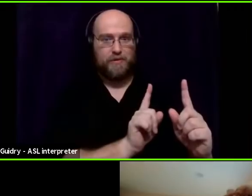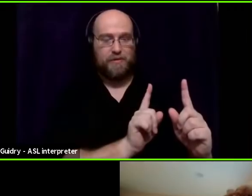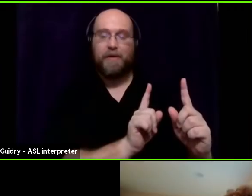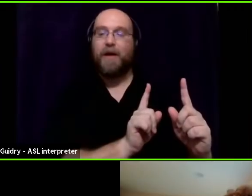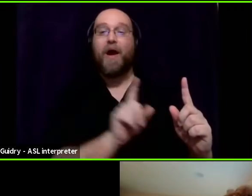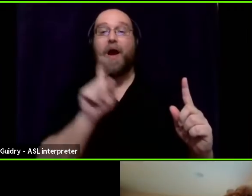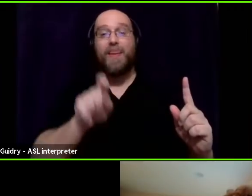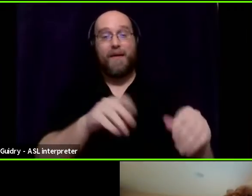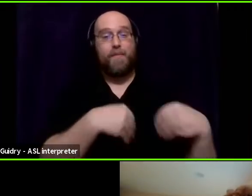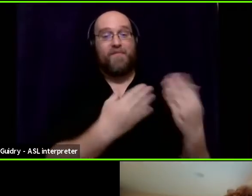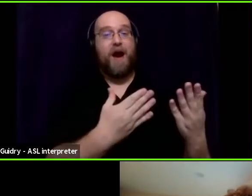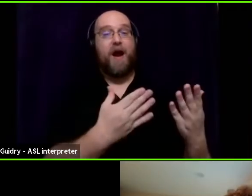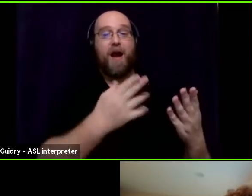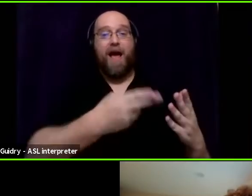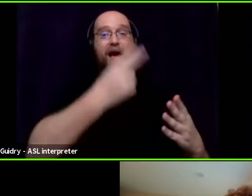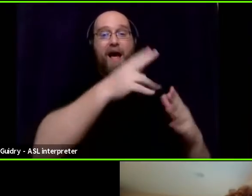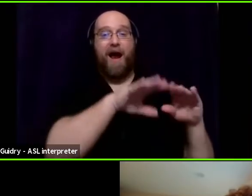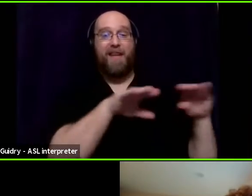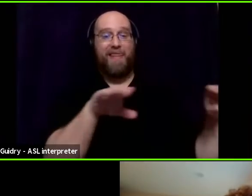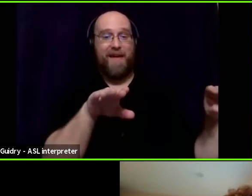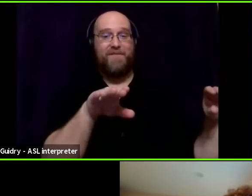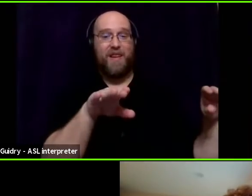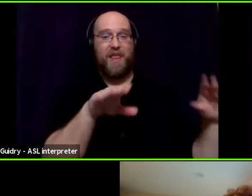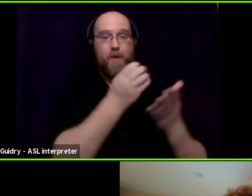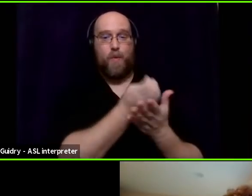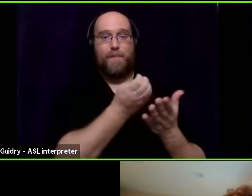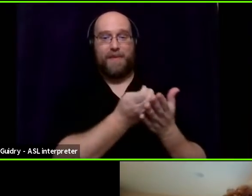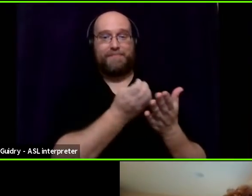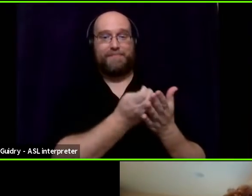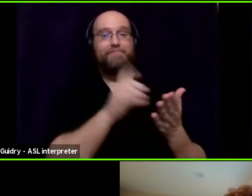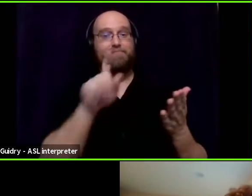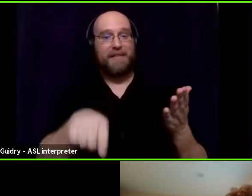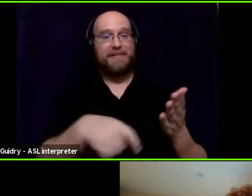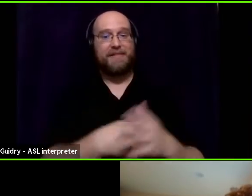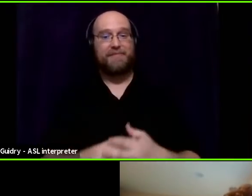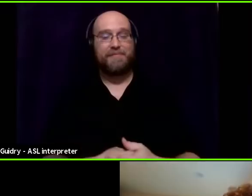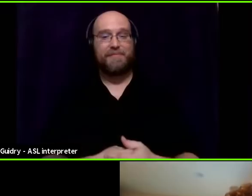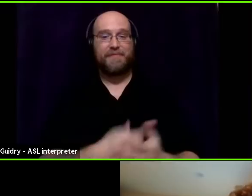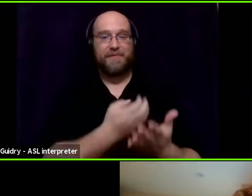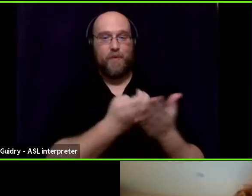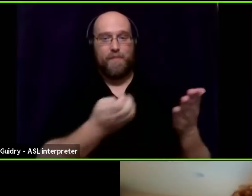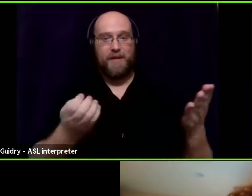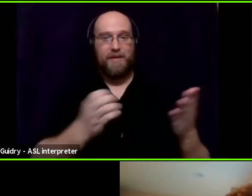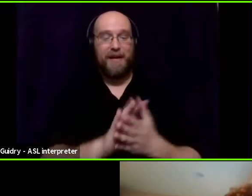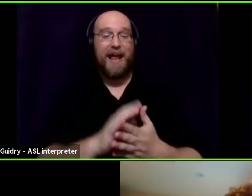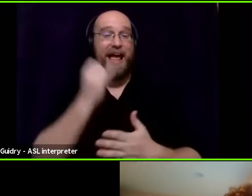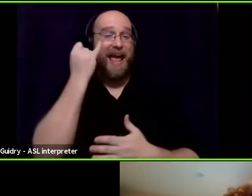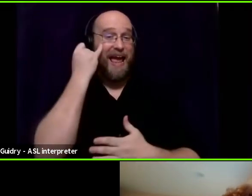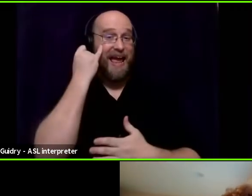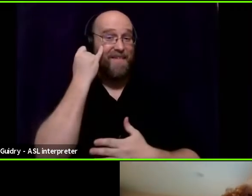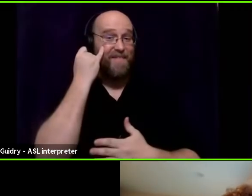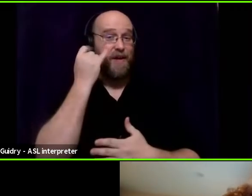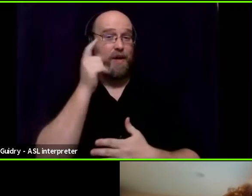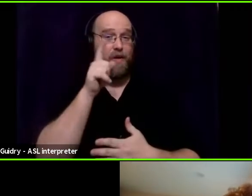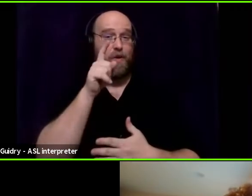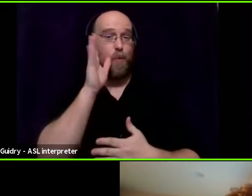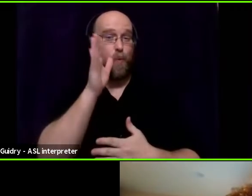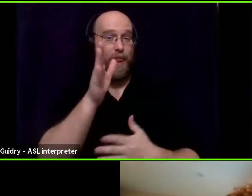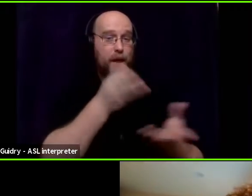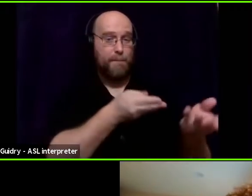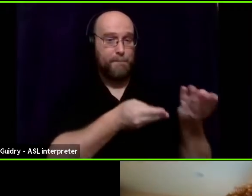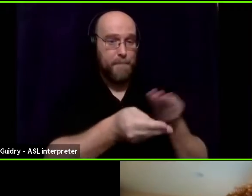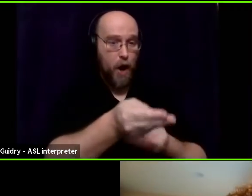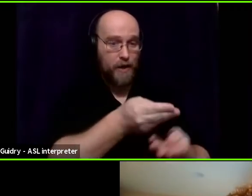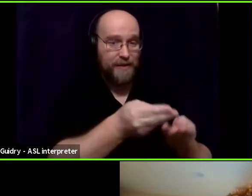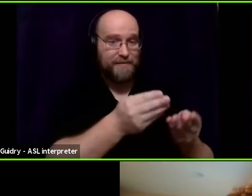higher level of equipment. If you are going to bargain the higher level equipment, that would